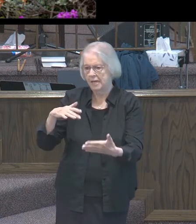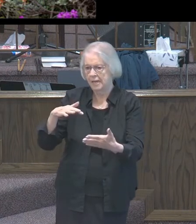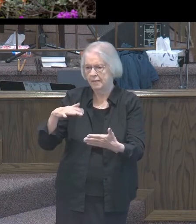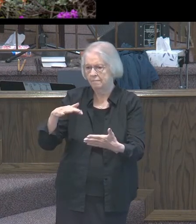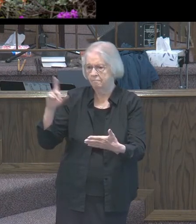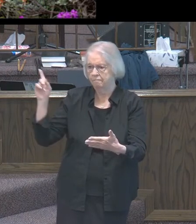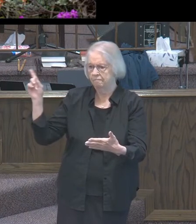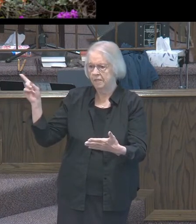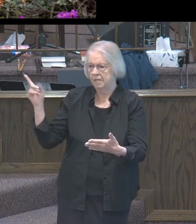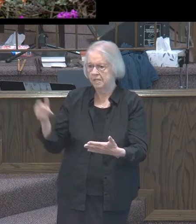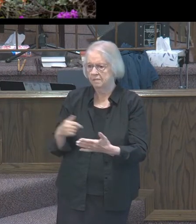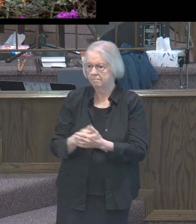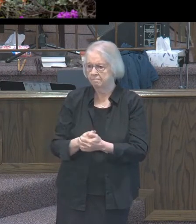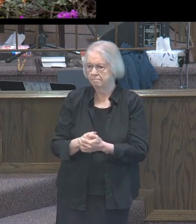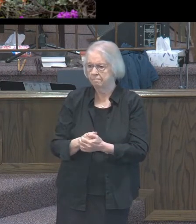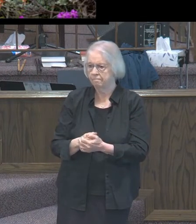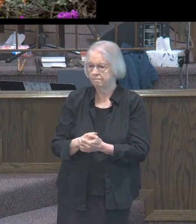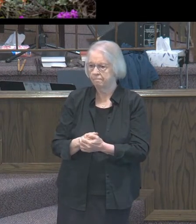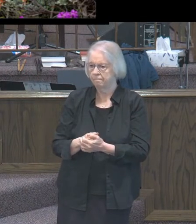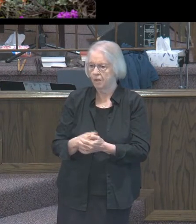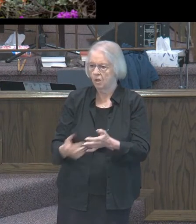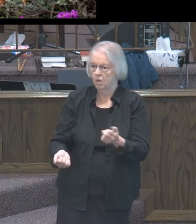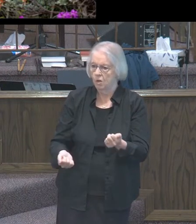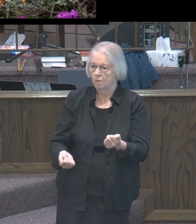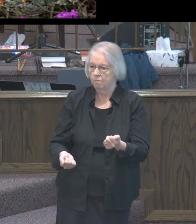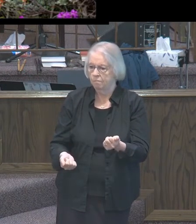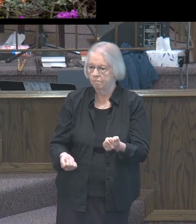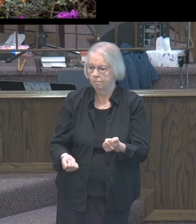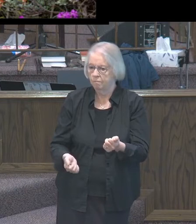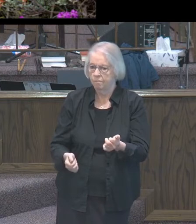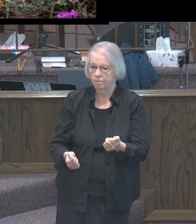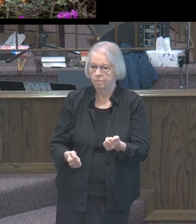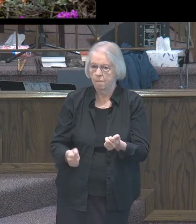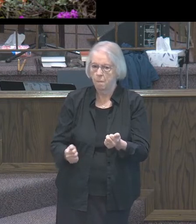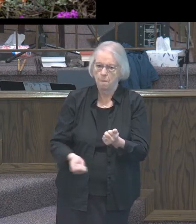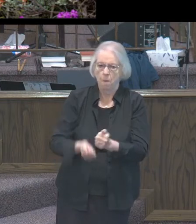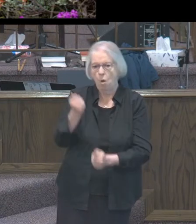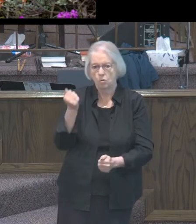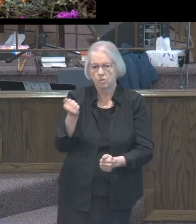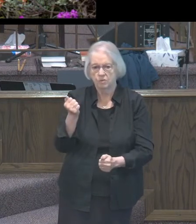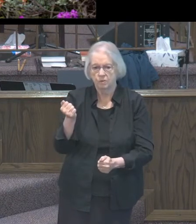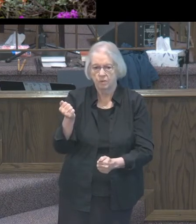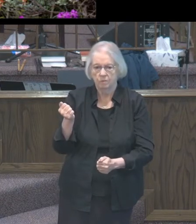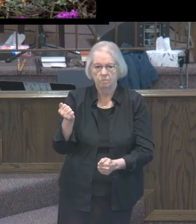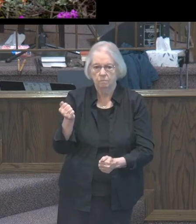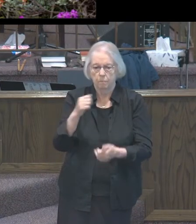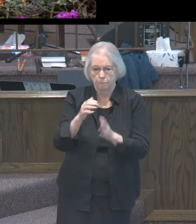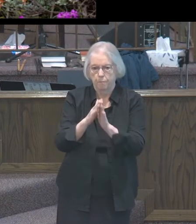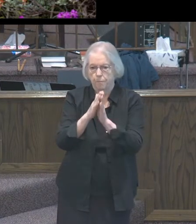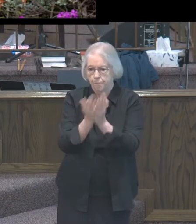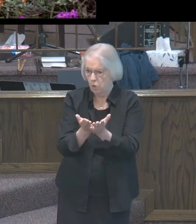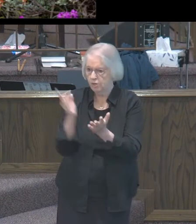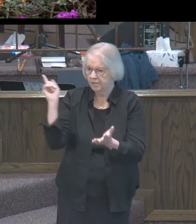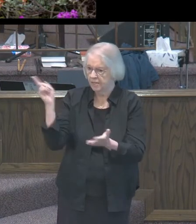this, you know, most commentators and most people just think that these new standards that Jesus is talking about